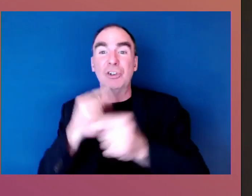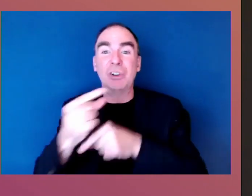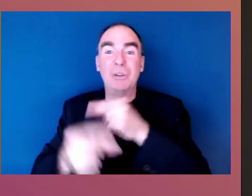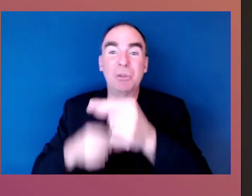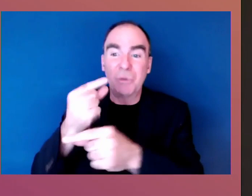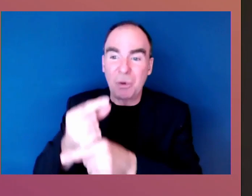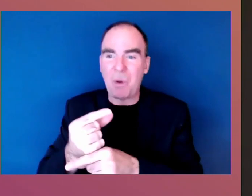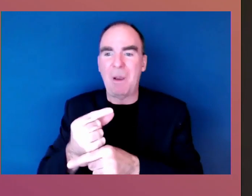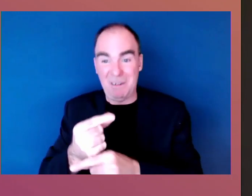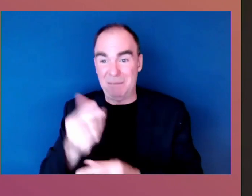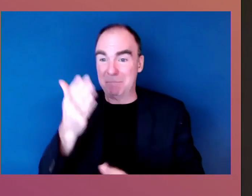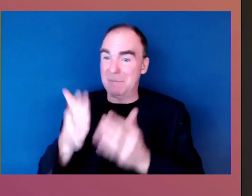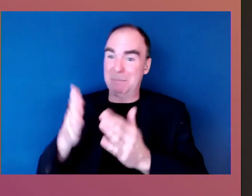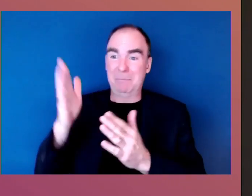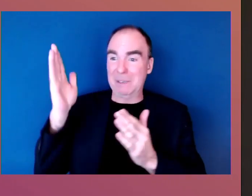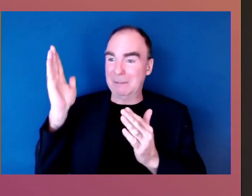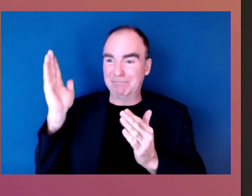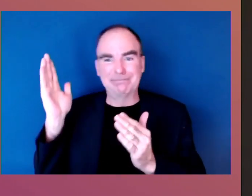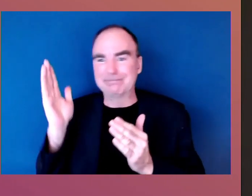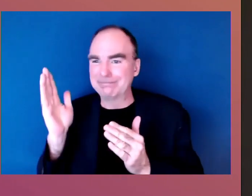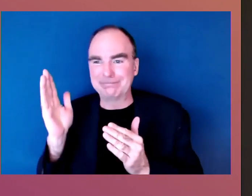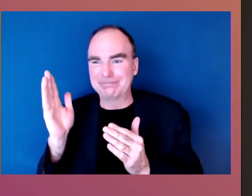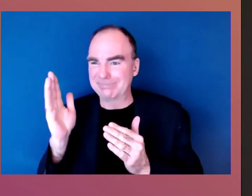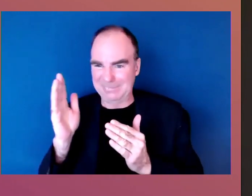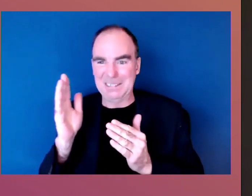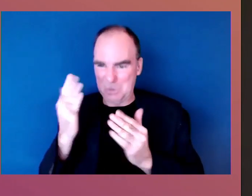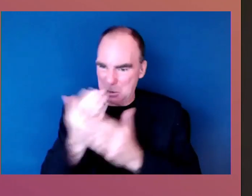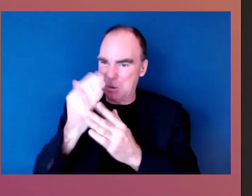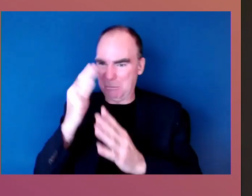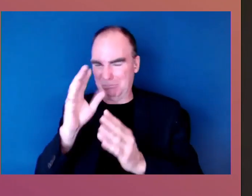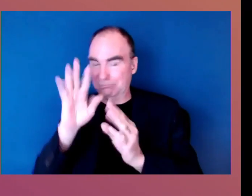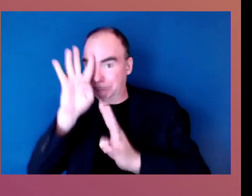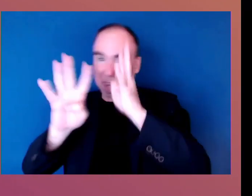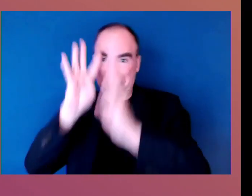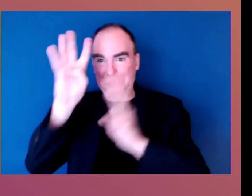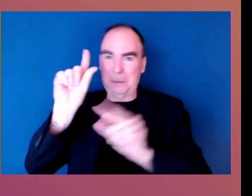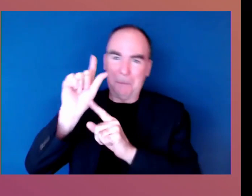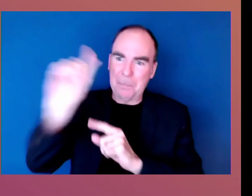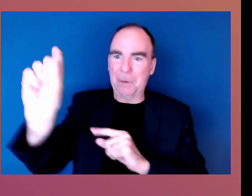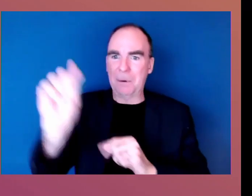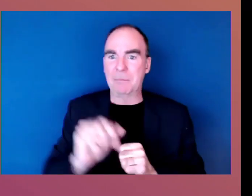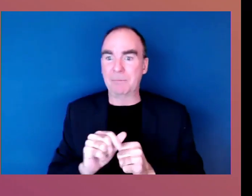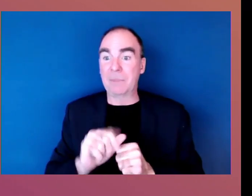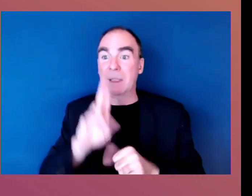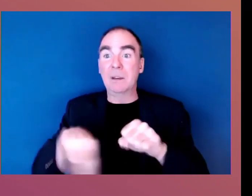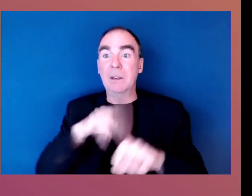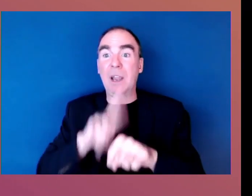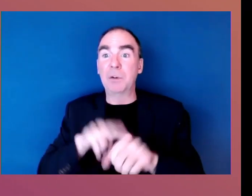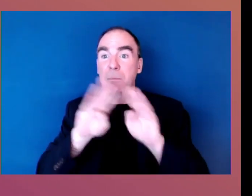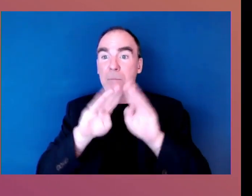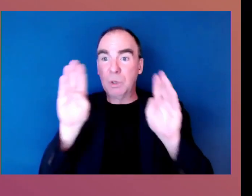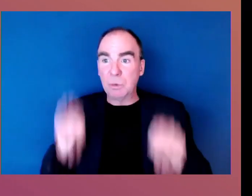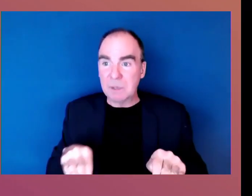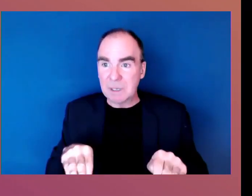I've had another role this April as the Chief Executive Director of the National Museum of Emerging Science